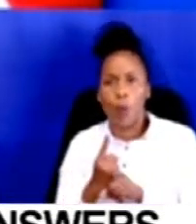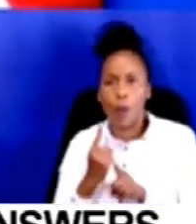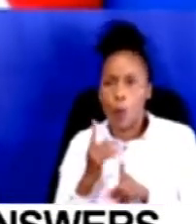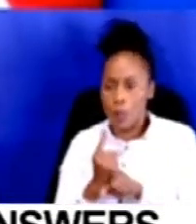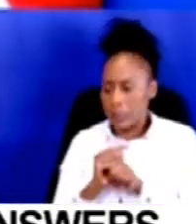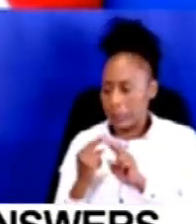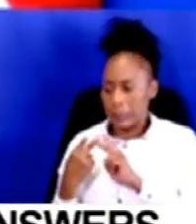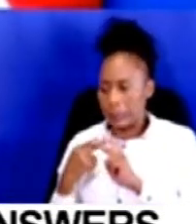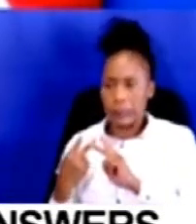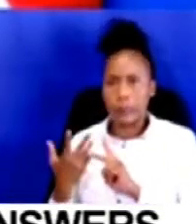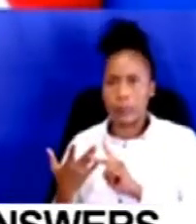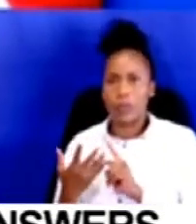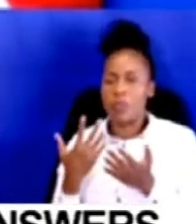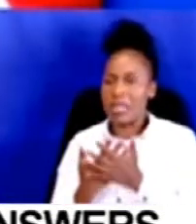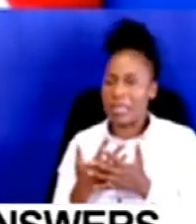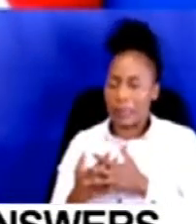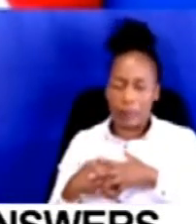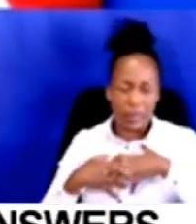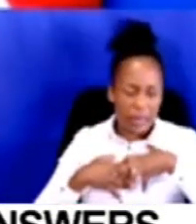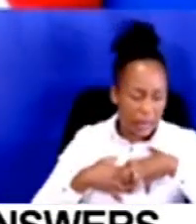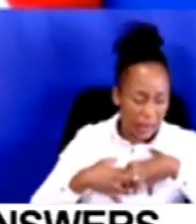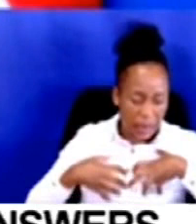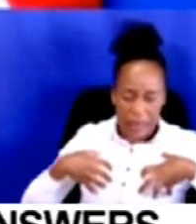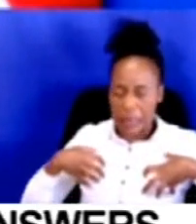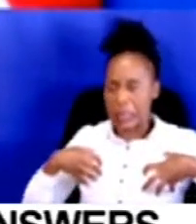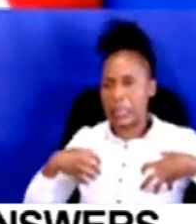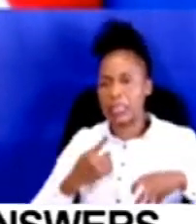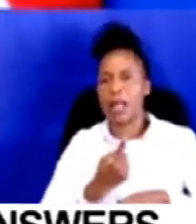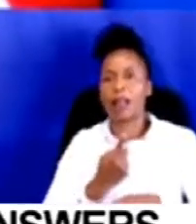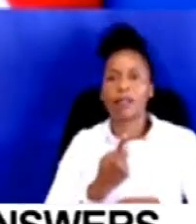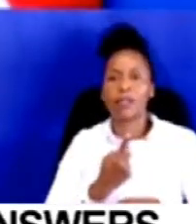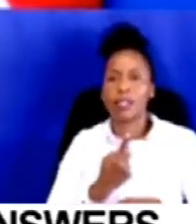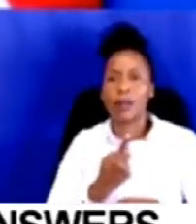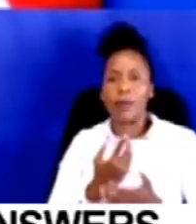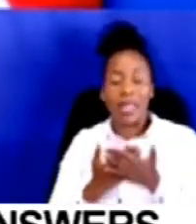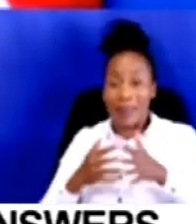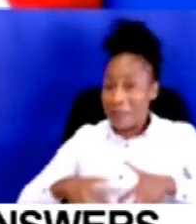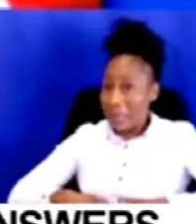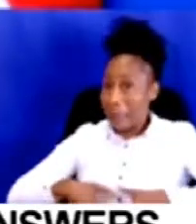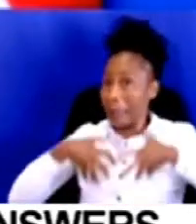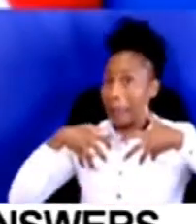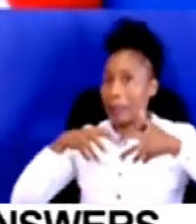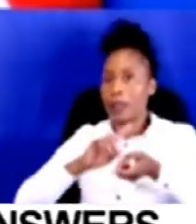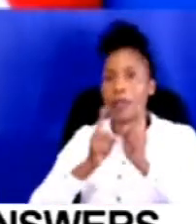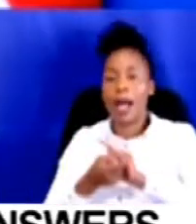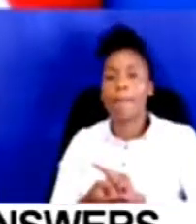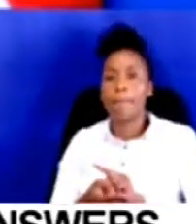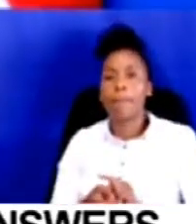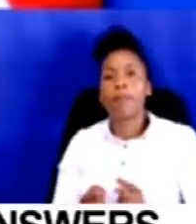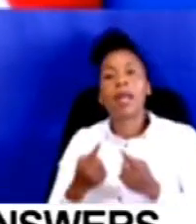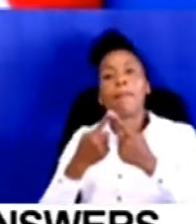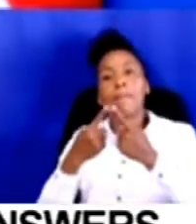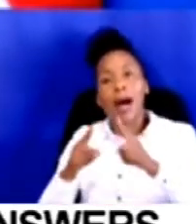We might tear ourselves apart. We might be angry. But we've got